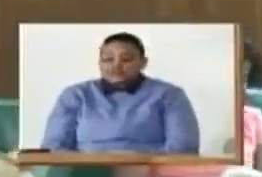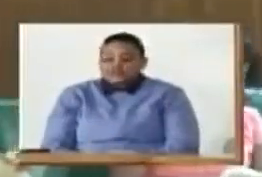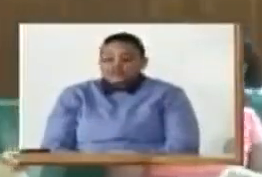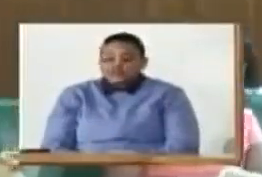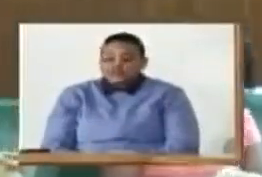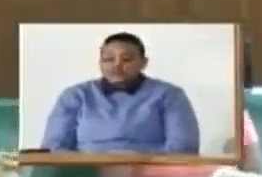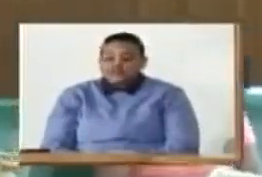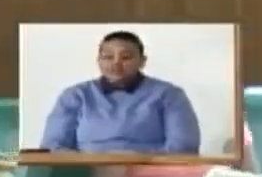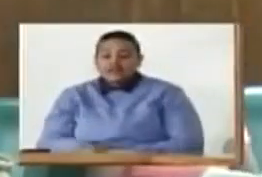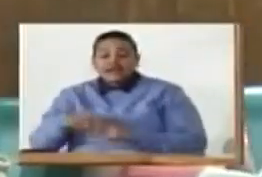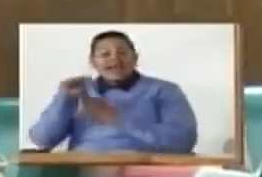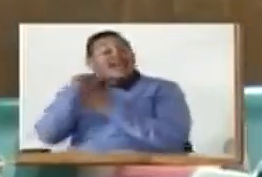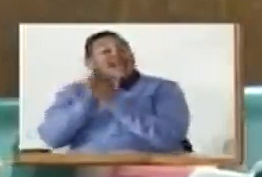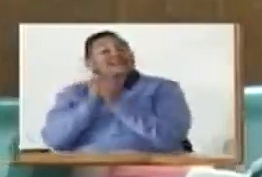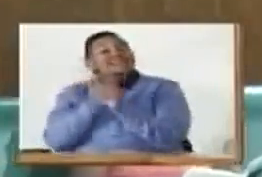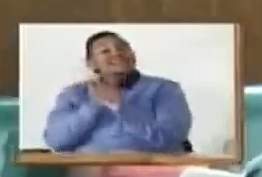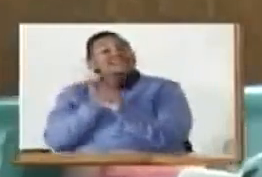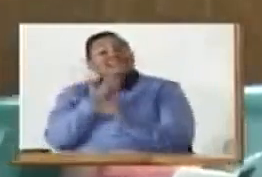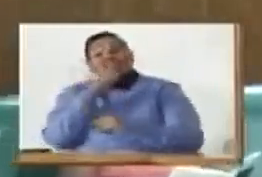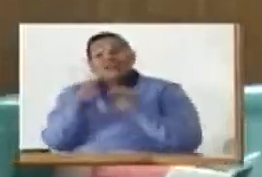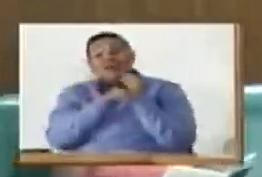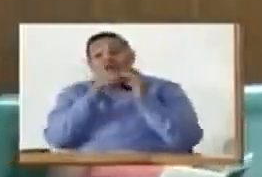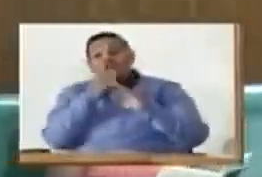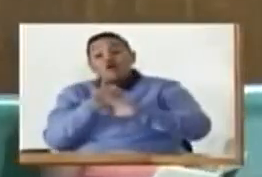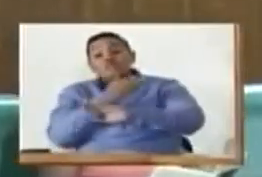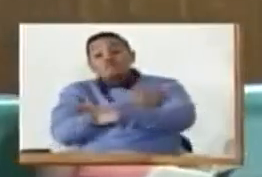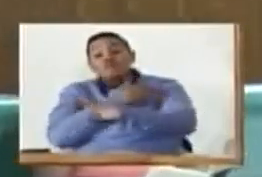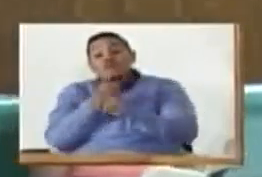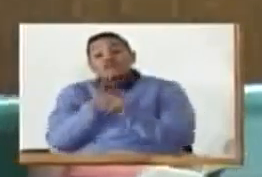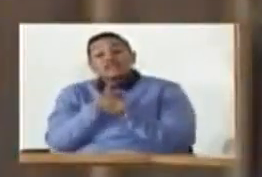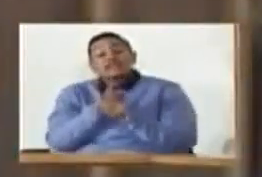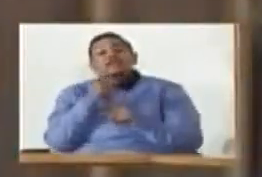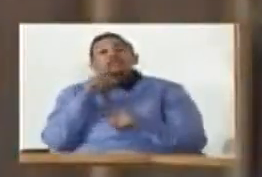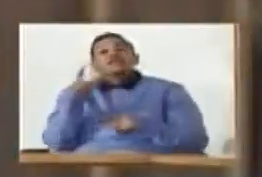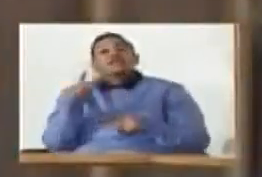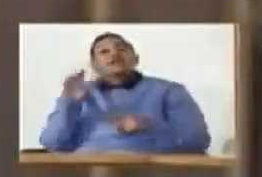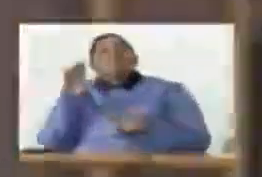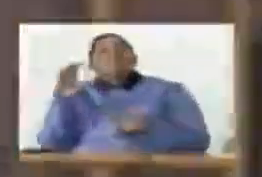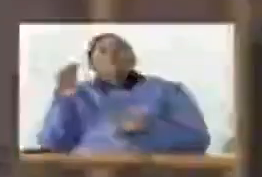agency also upgraded the country's ceiling to B